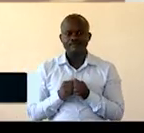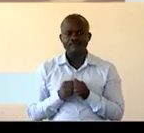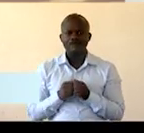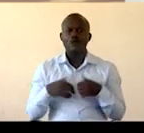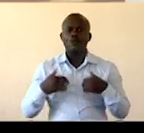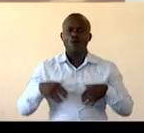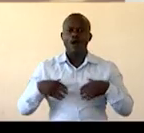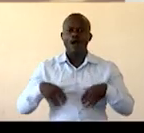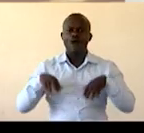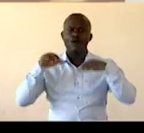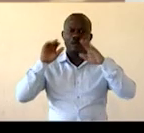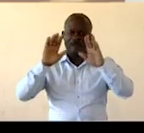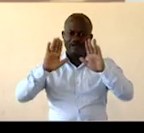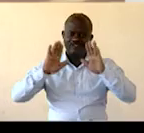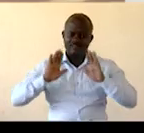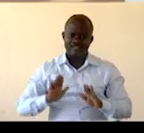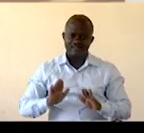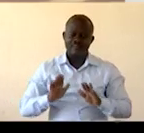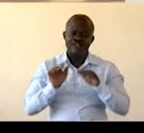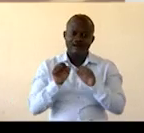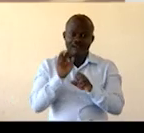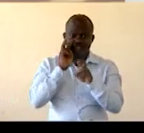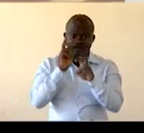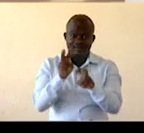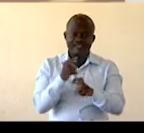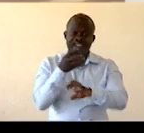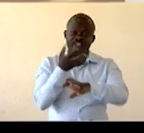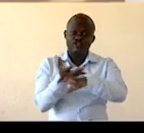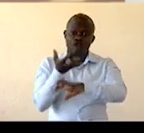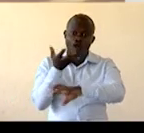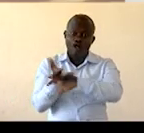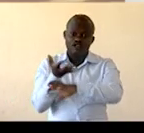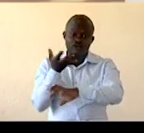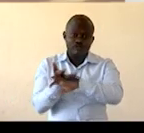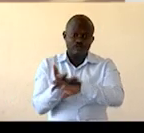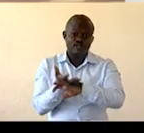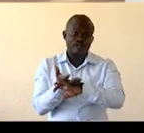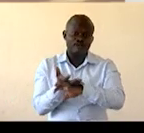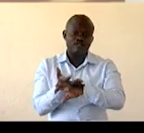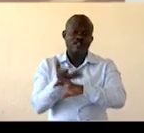Excellent. You can see stones.